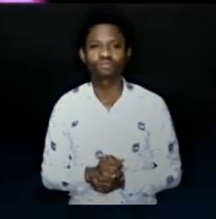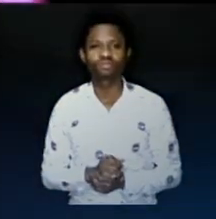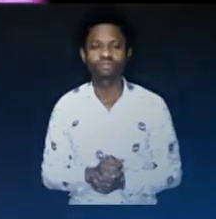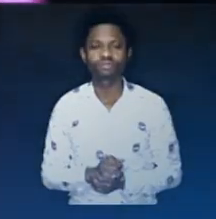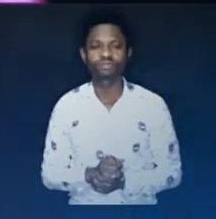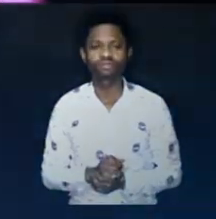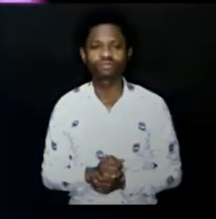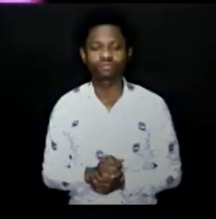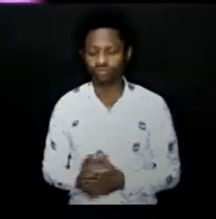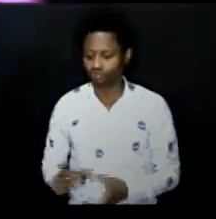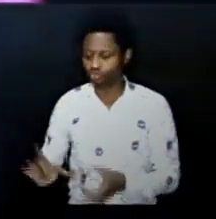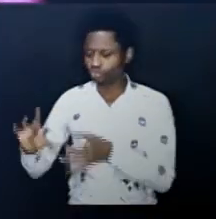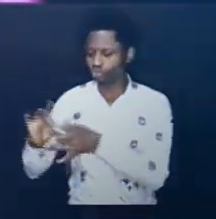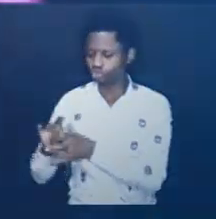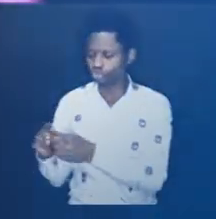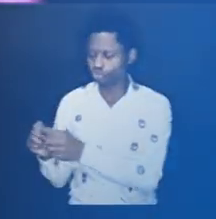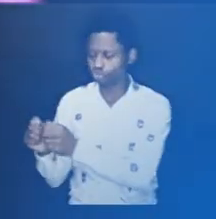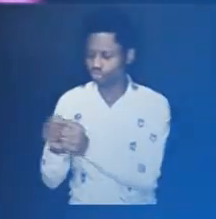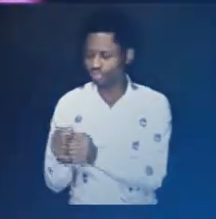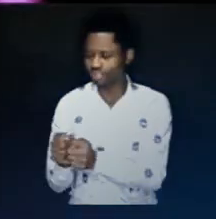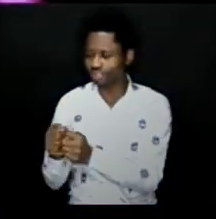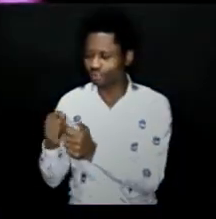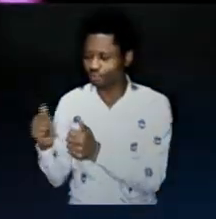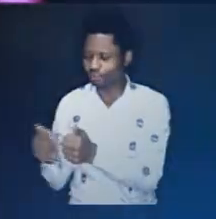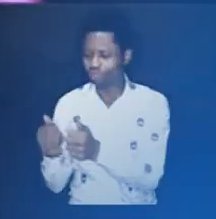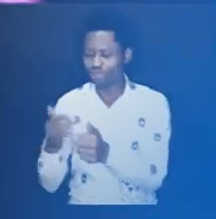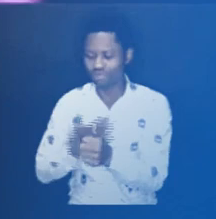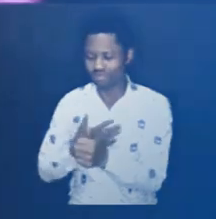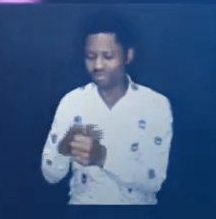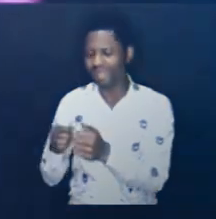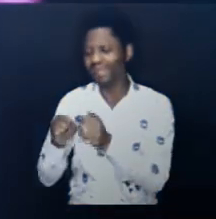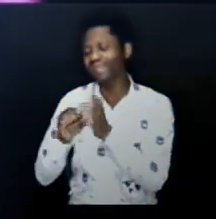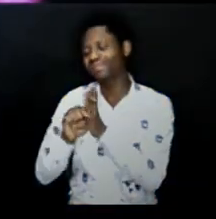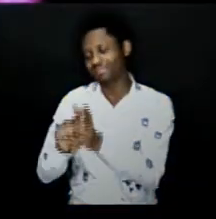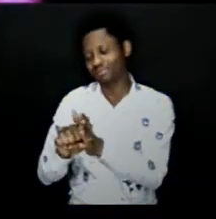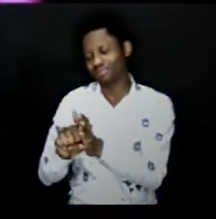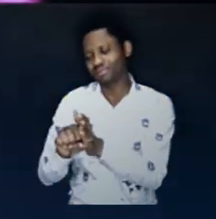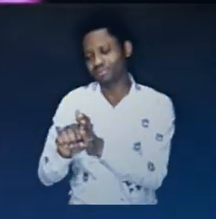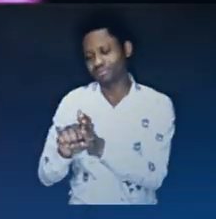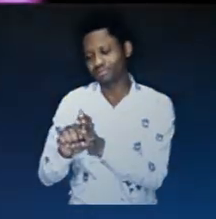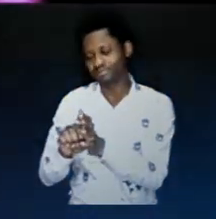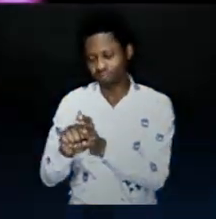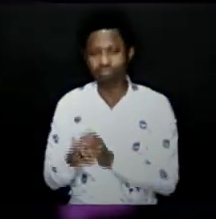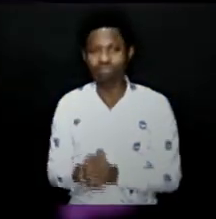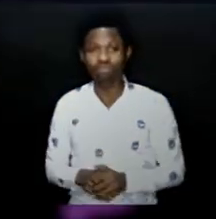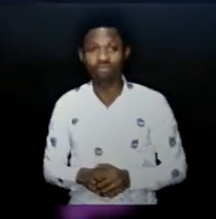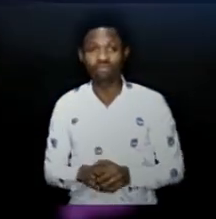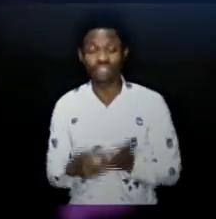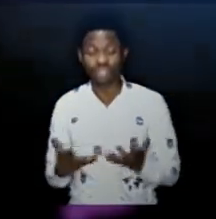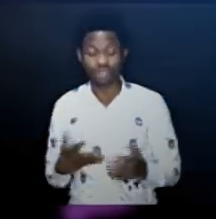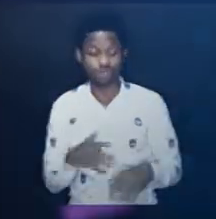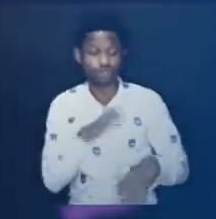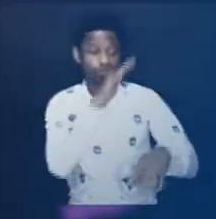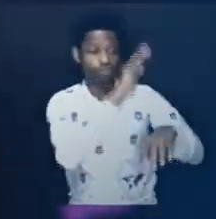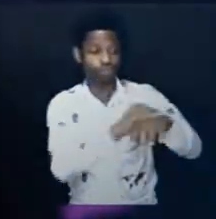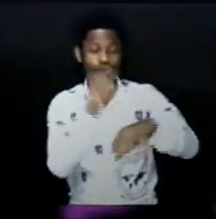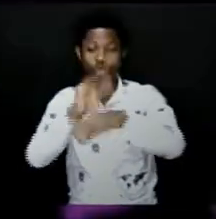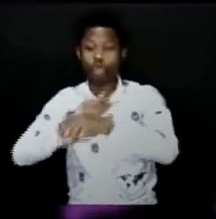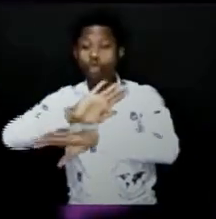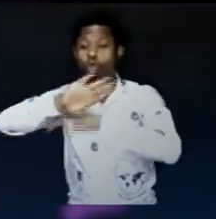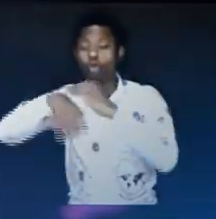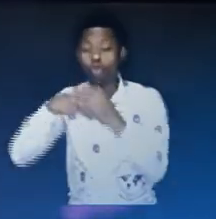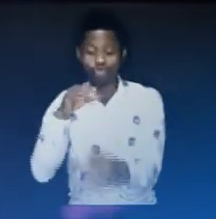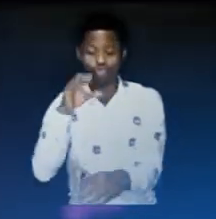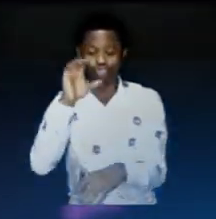Join together in following my example. I want to call upon all Church of